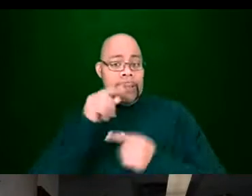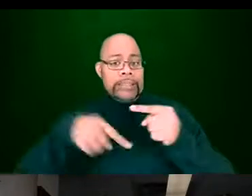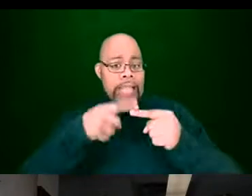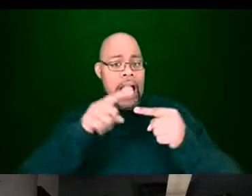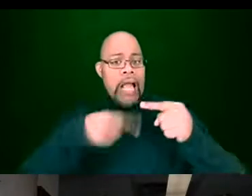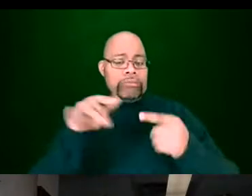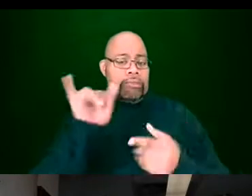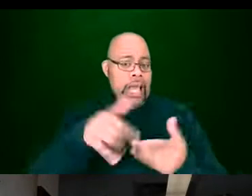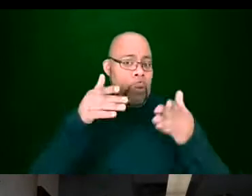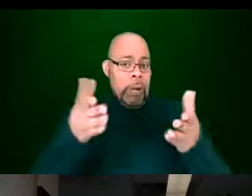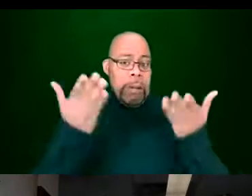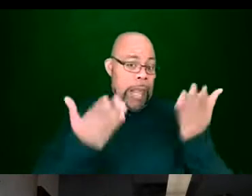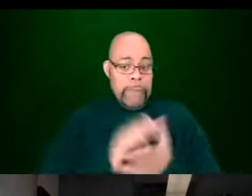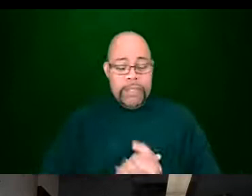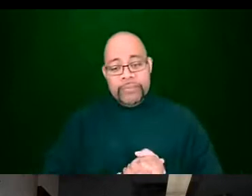that as well.